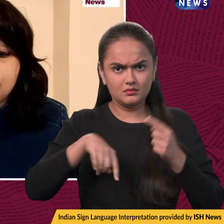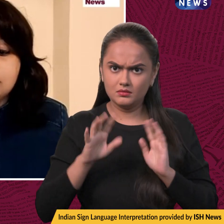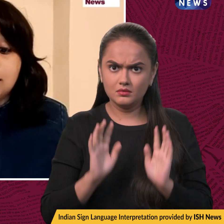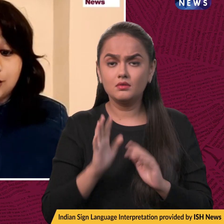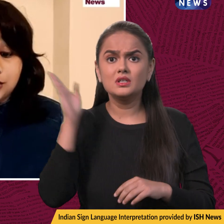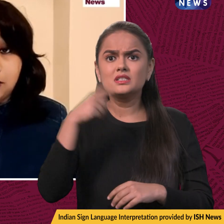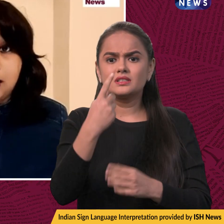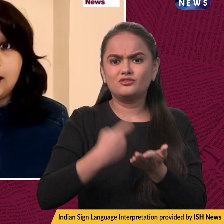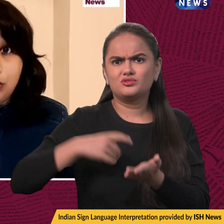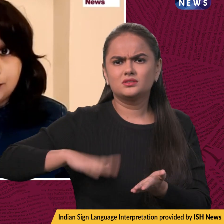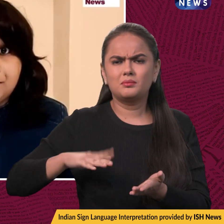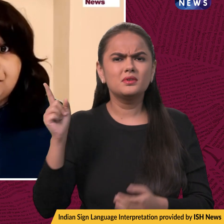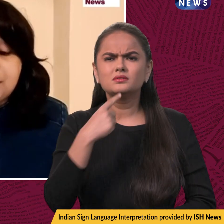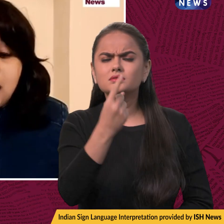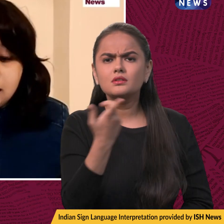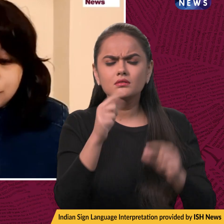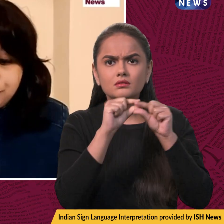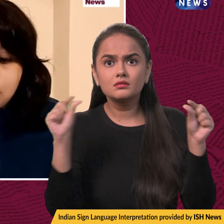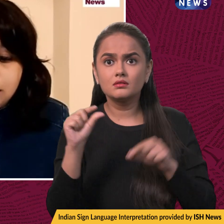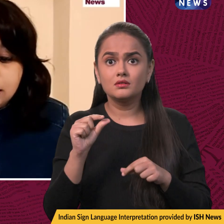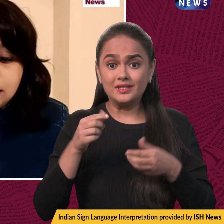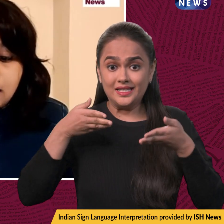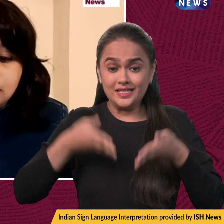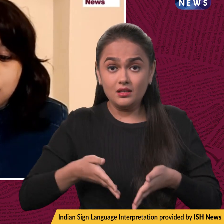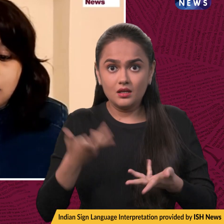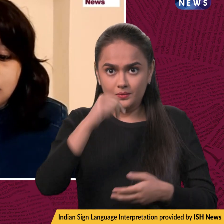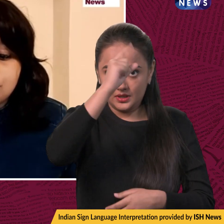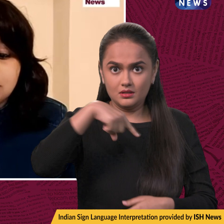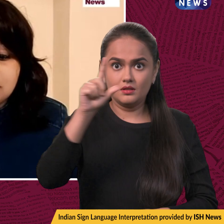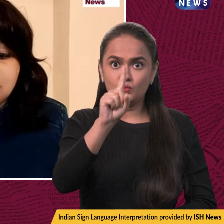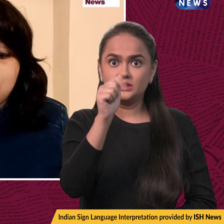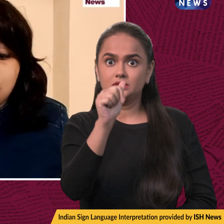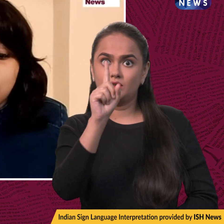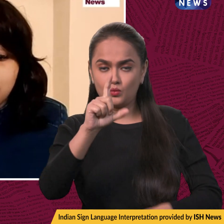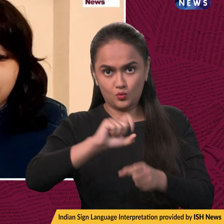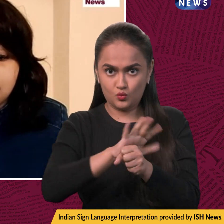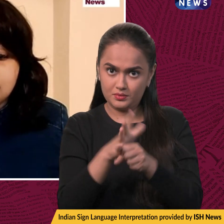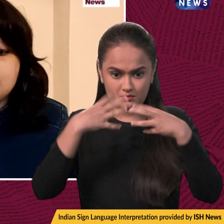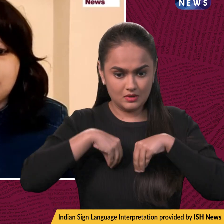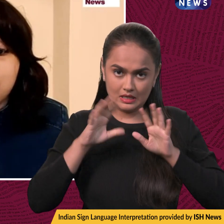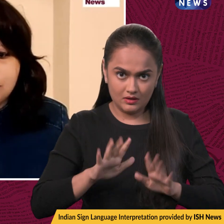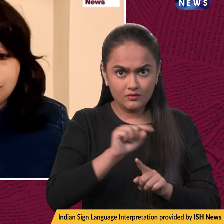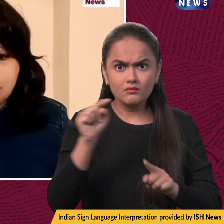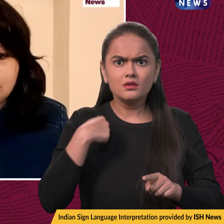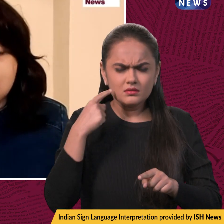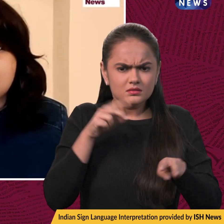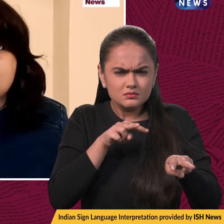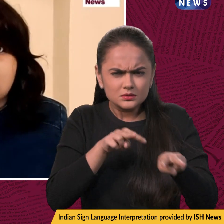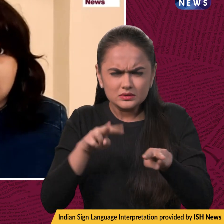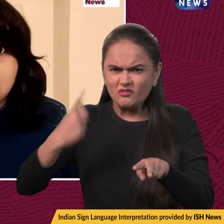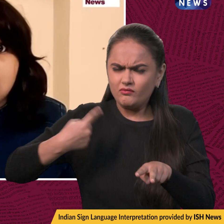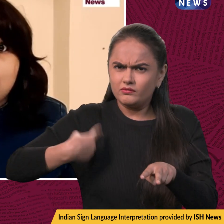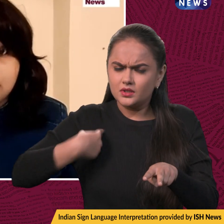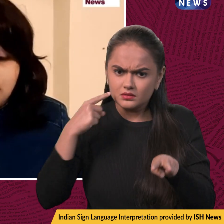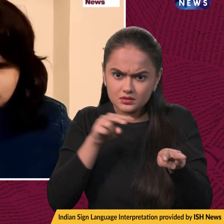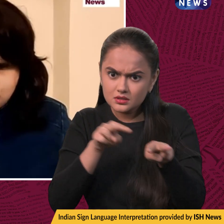he told the Rajya Sabha, and I quote, as of now, India has 161 Omicron cases. We are monitoring the situation